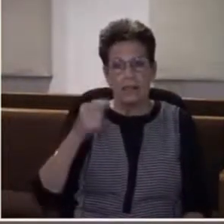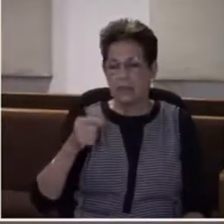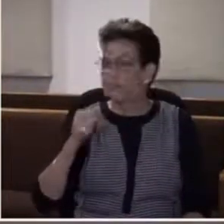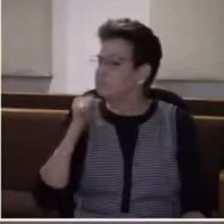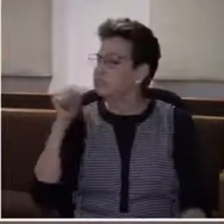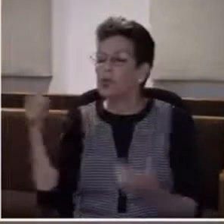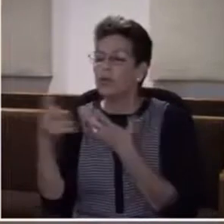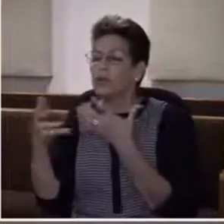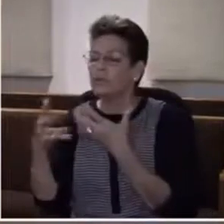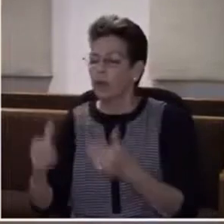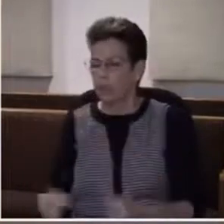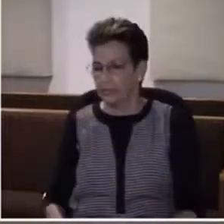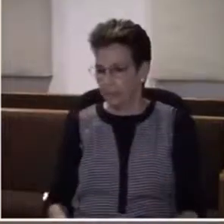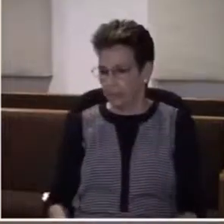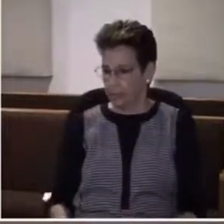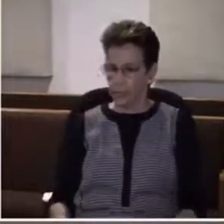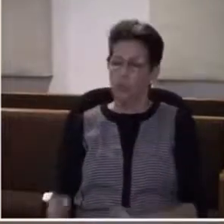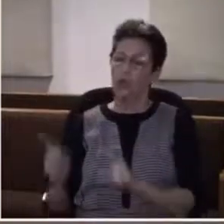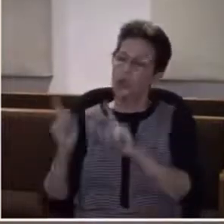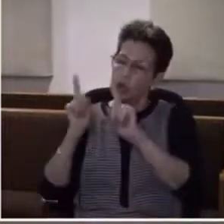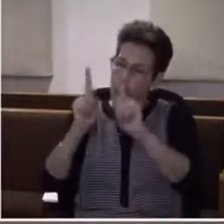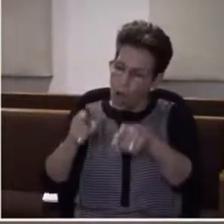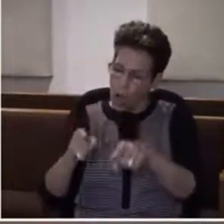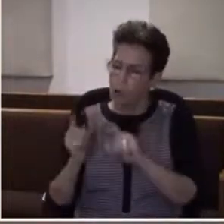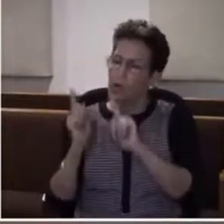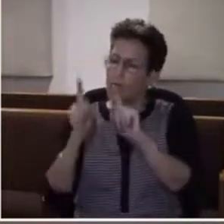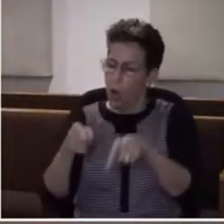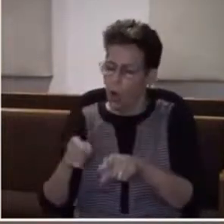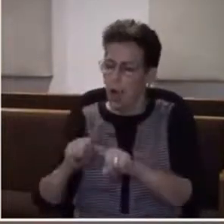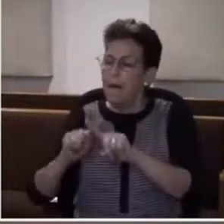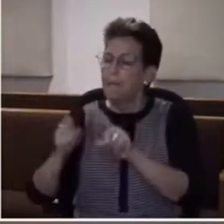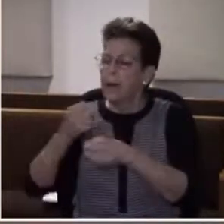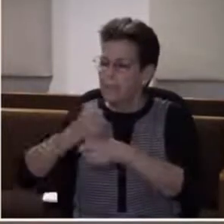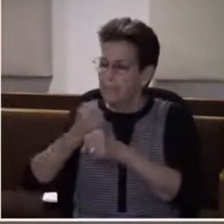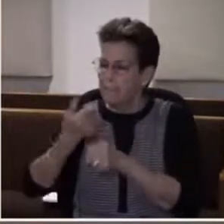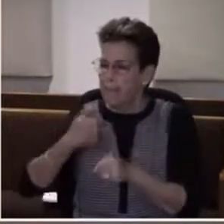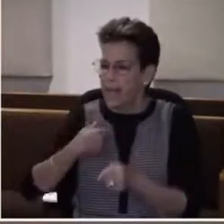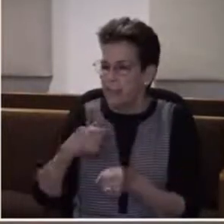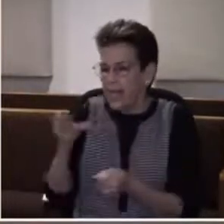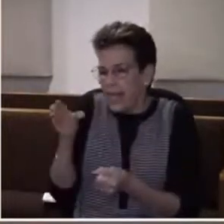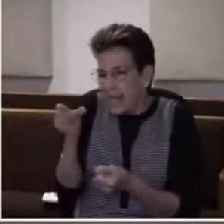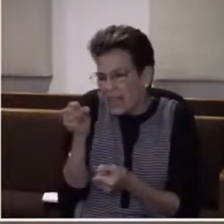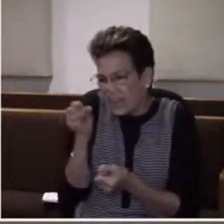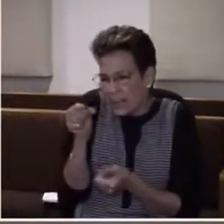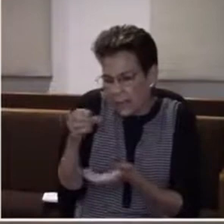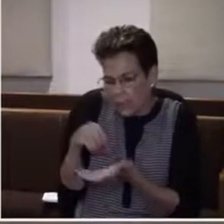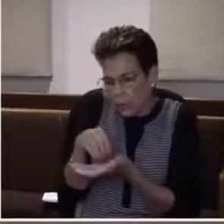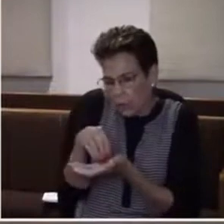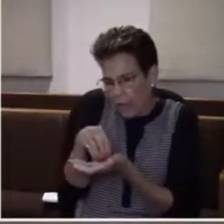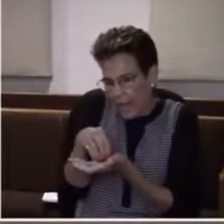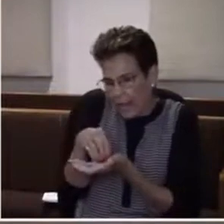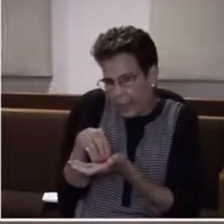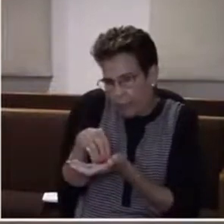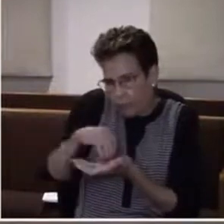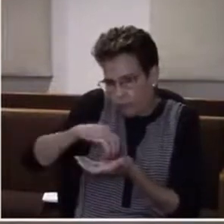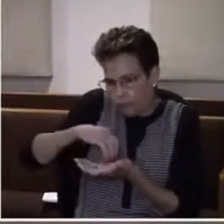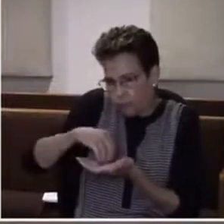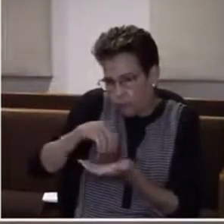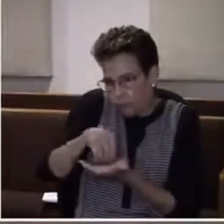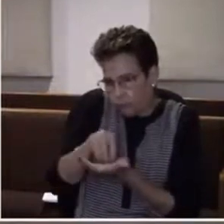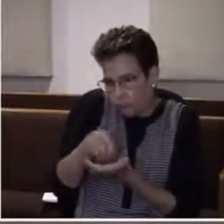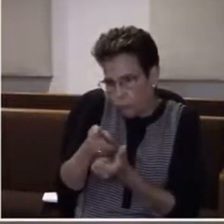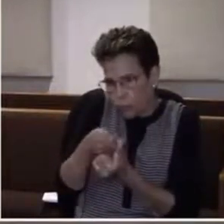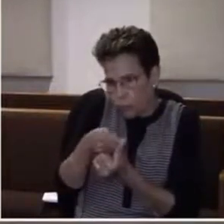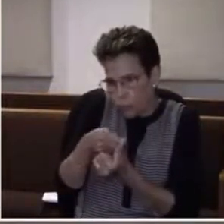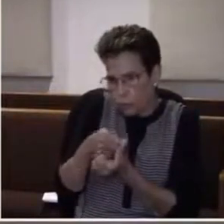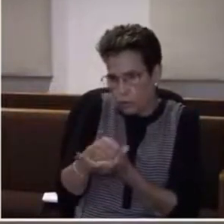go and do as thou hast said, but make me thereof a little cake first, and bring it unto me, and after make for thee